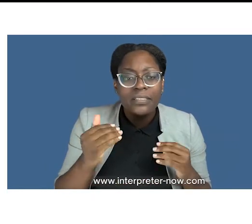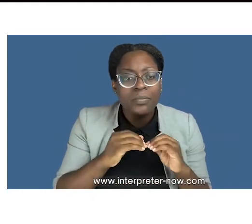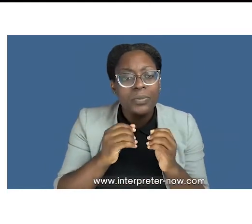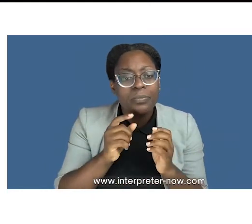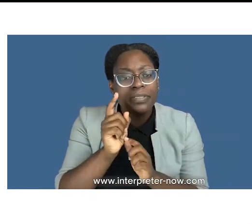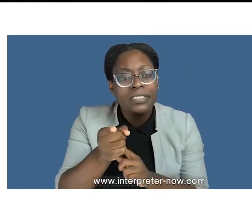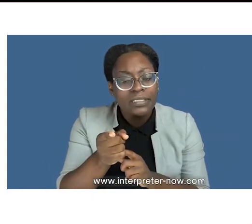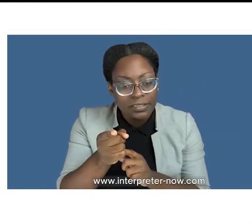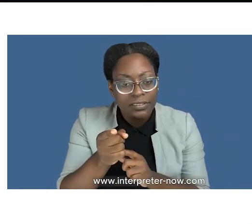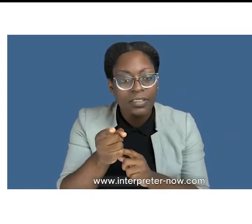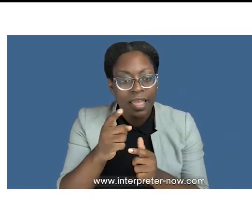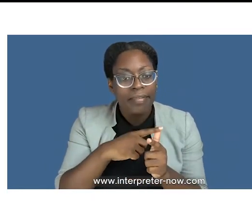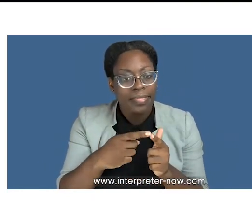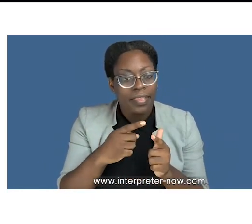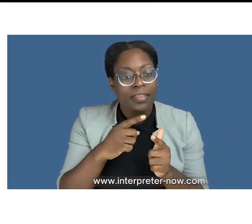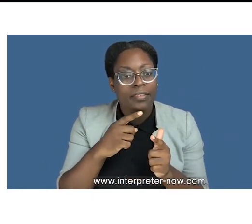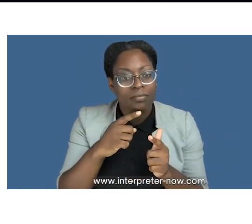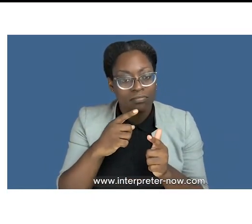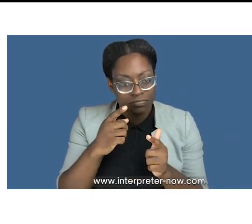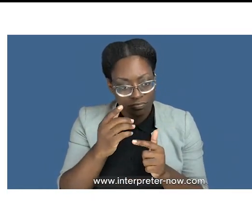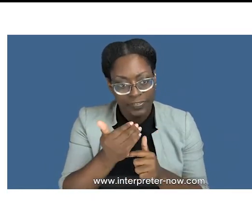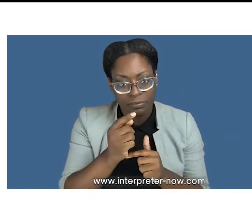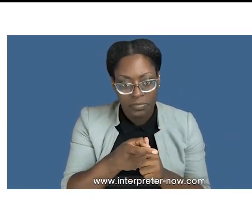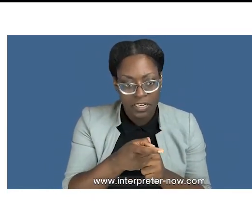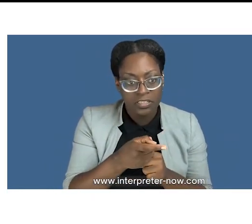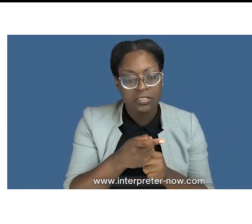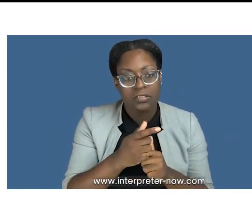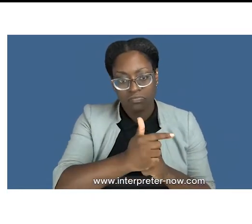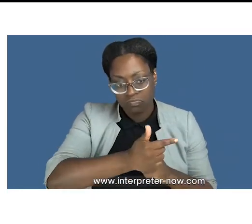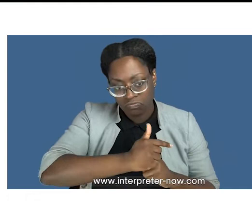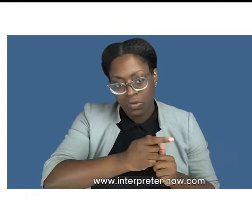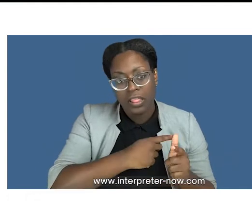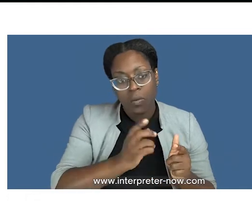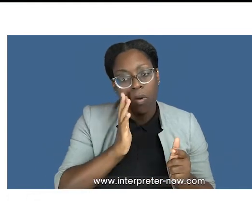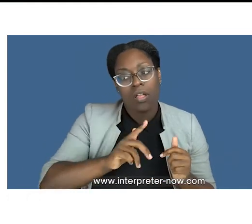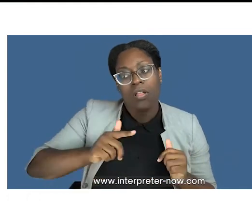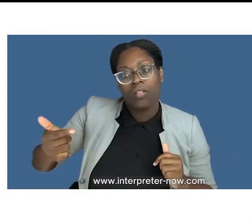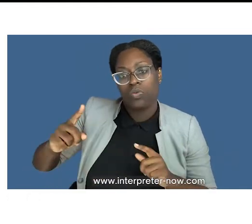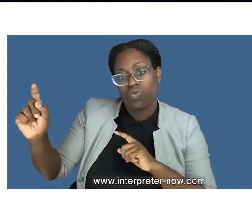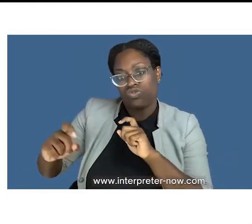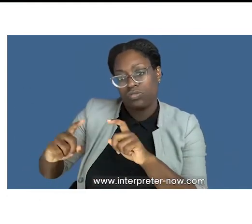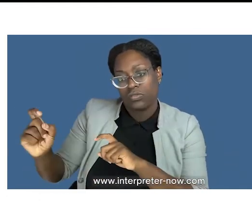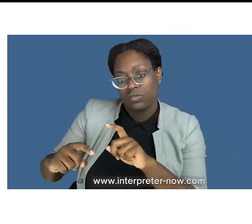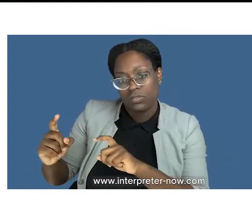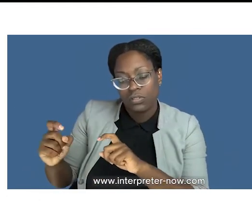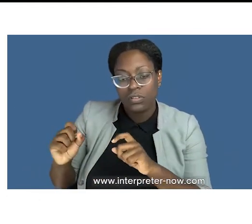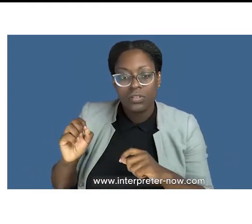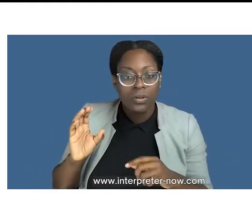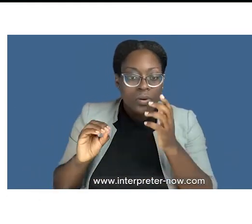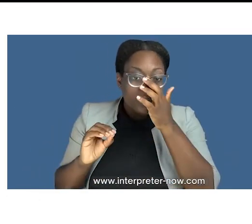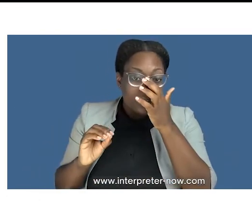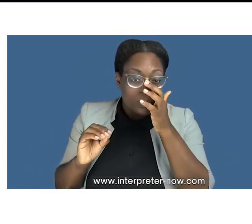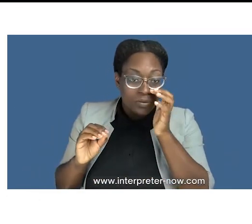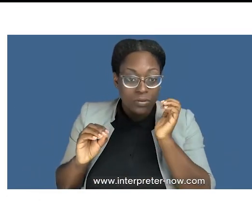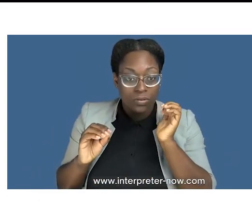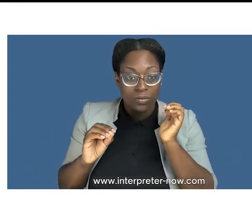Okay, now we have like 15 more minutes. And I've said we were gonna go to questions from the audience. I know we've asked some already, but I